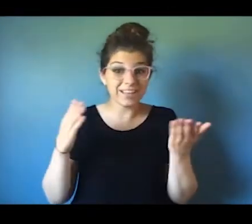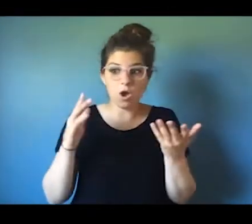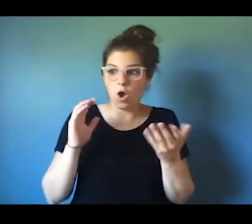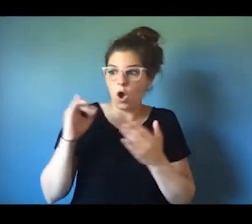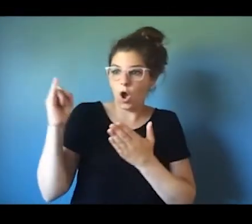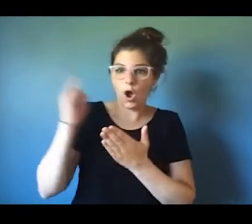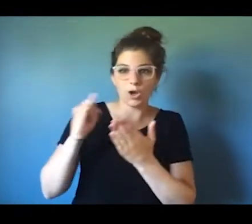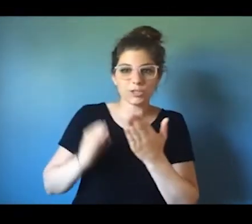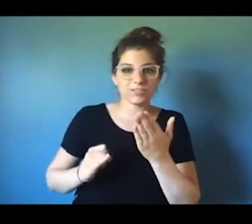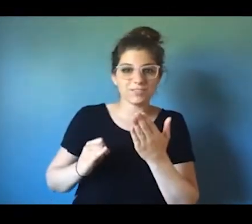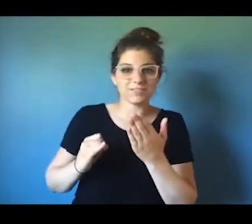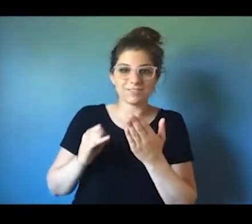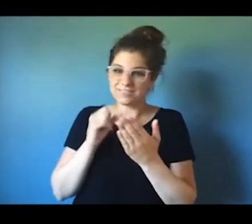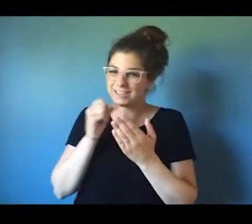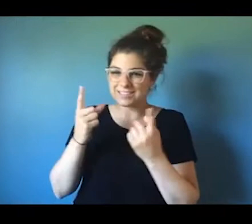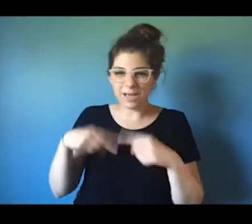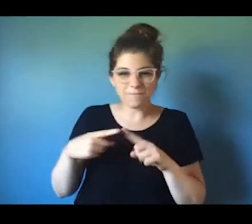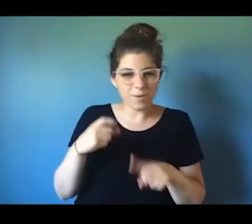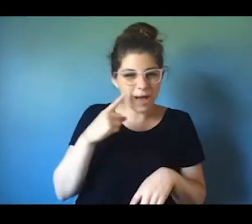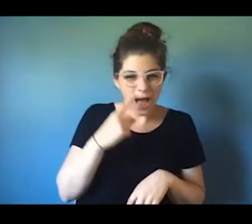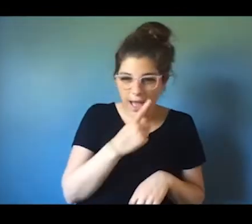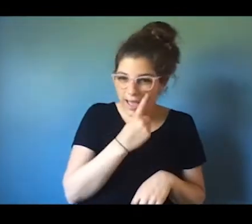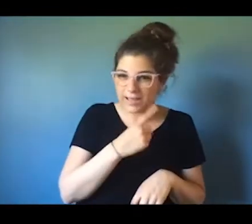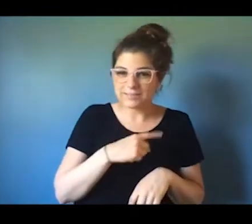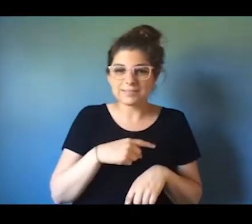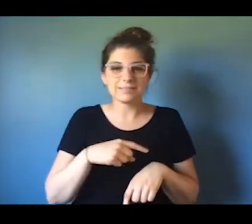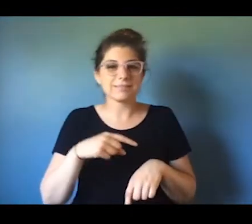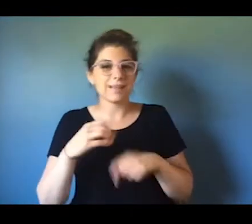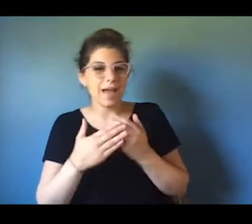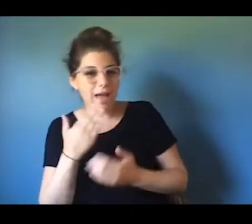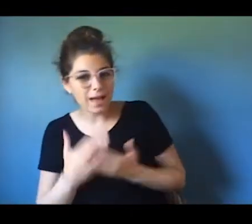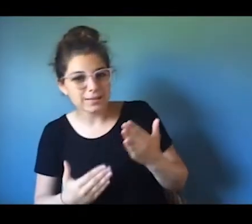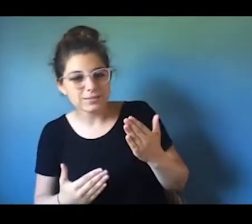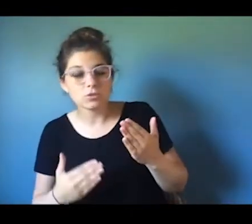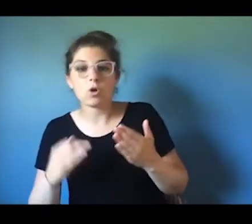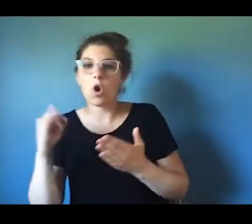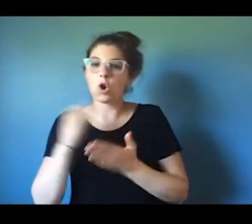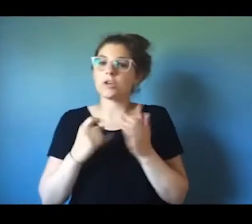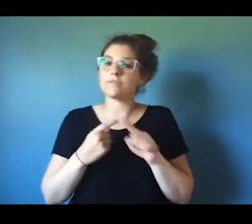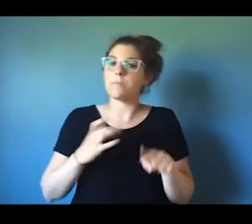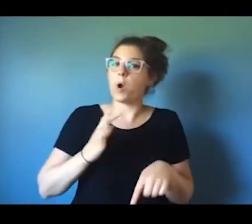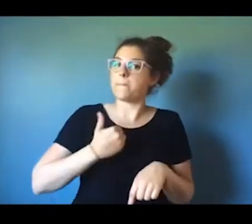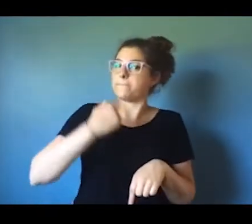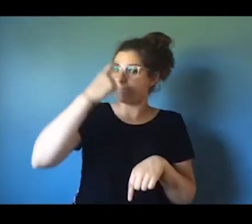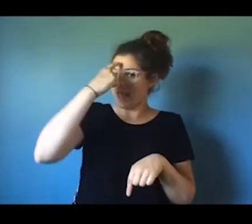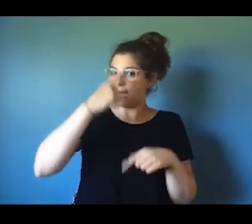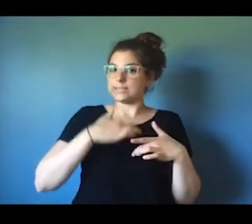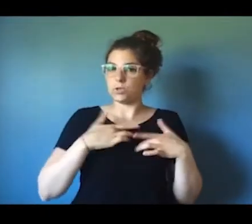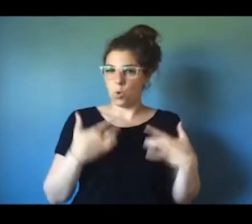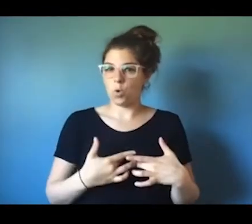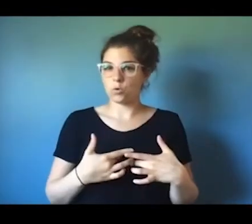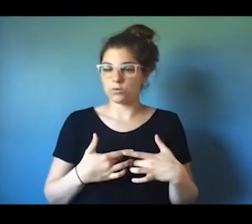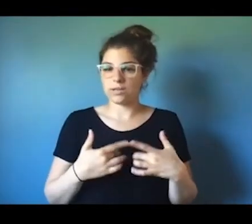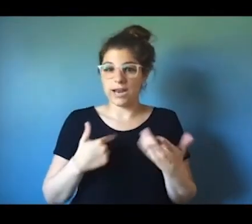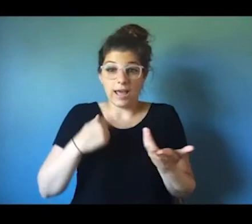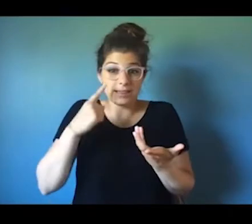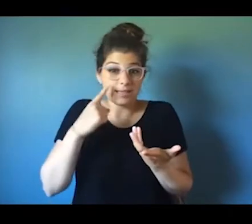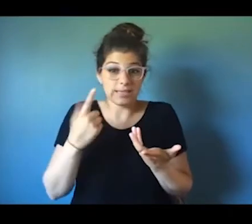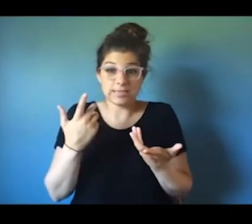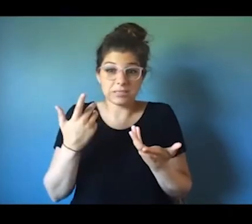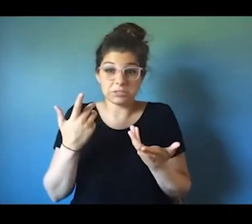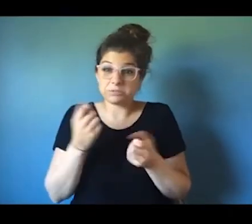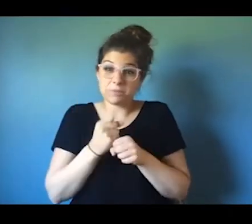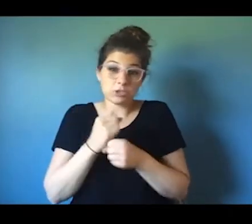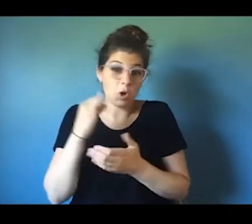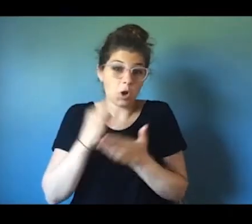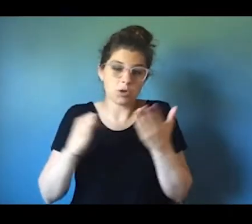brain. And it's a wonderful thing because art doesn't come from our eyes. Art doesn't come from our hands. Art comes from our